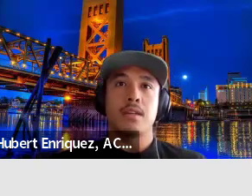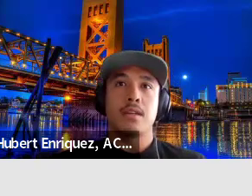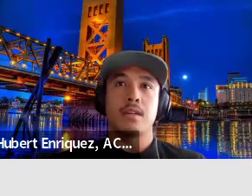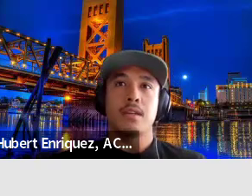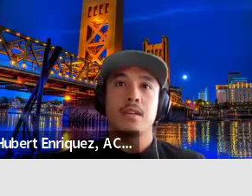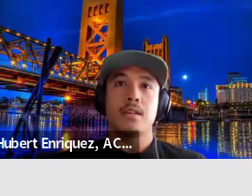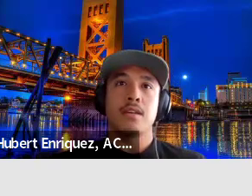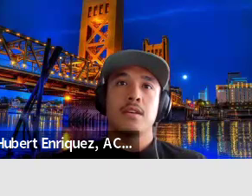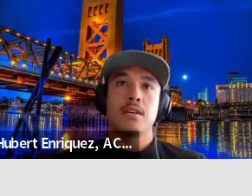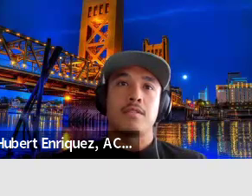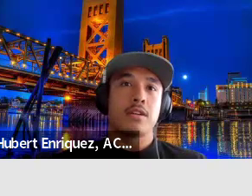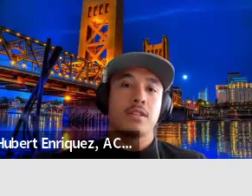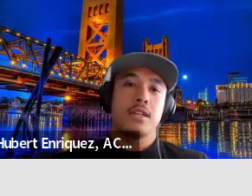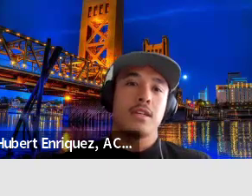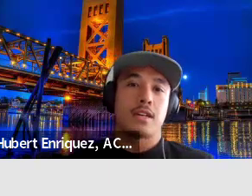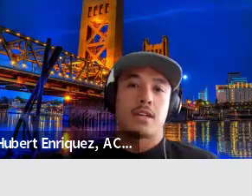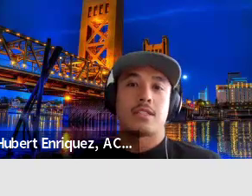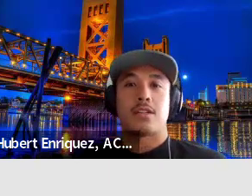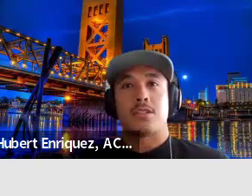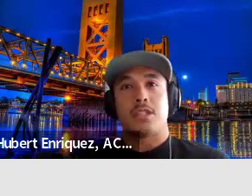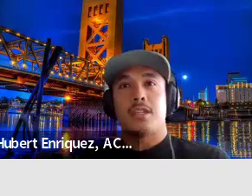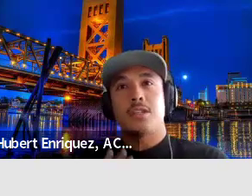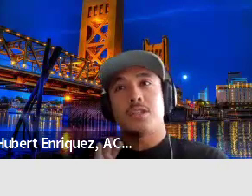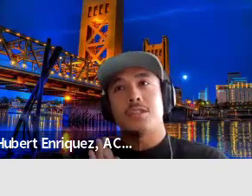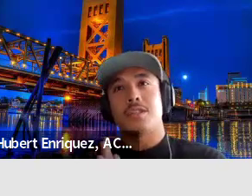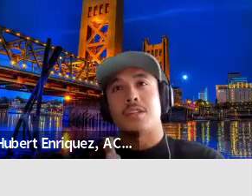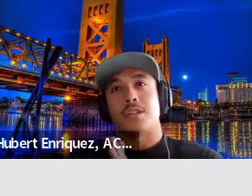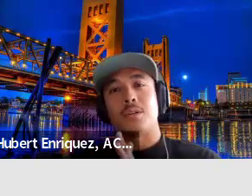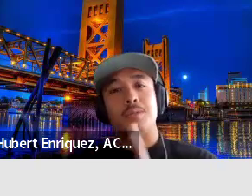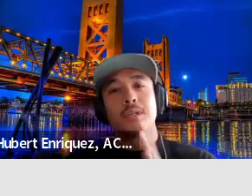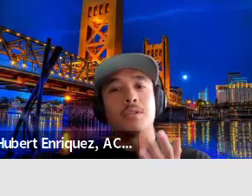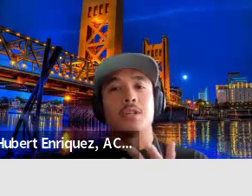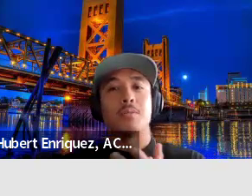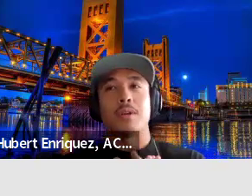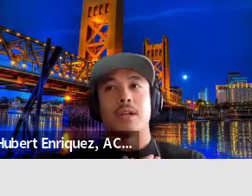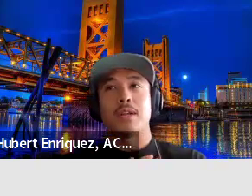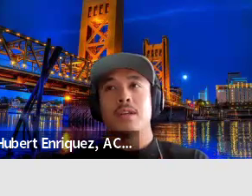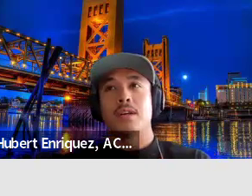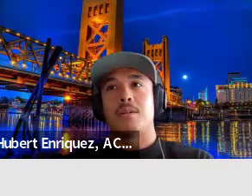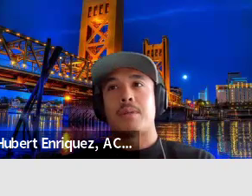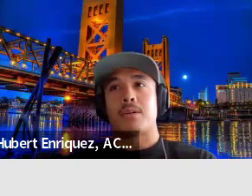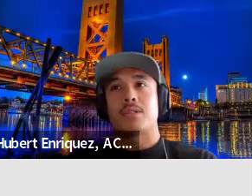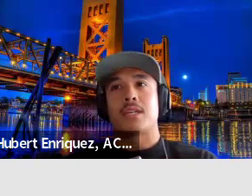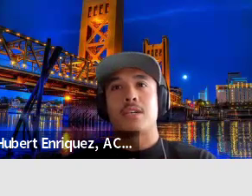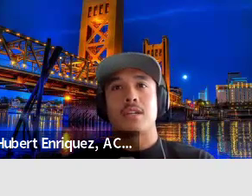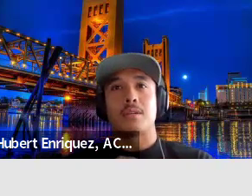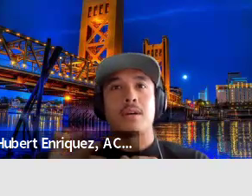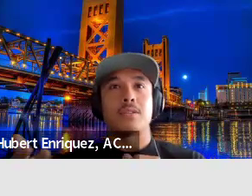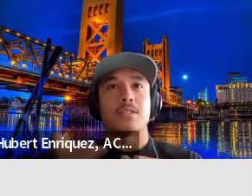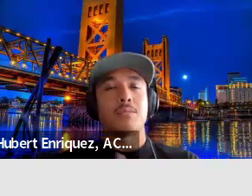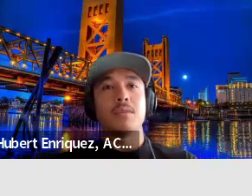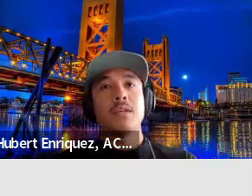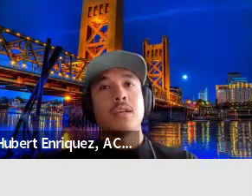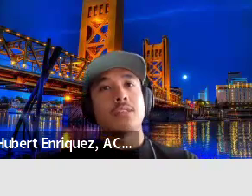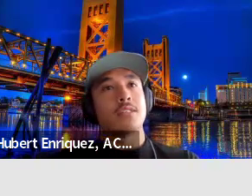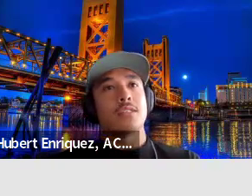And then finally, technology can always be a huge help, right? Michael was kind of talking